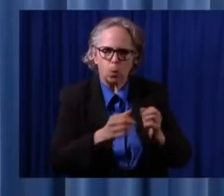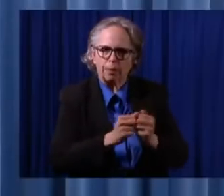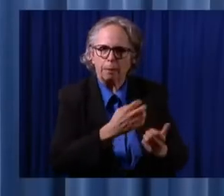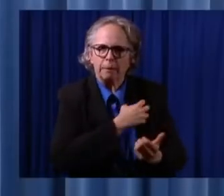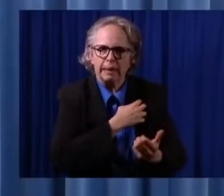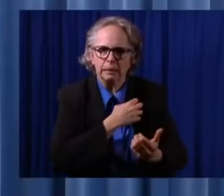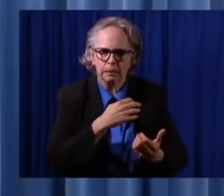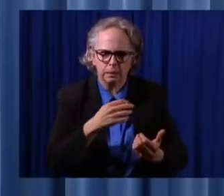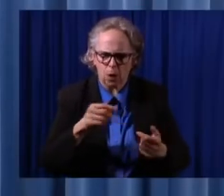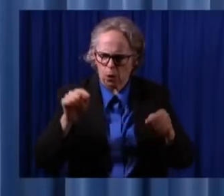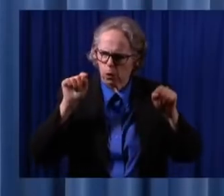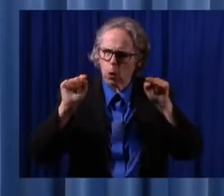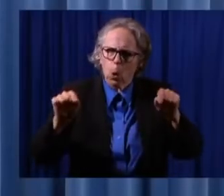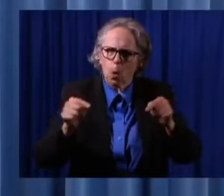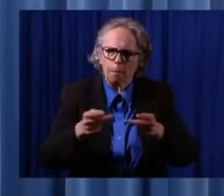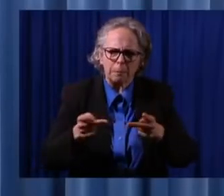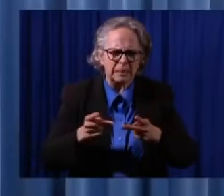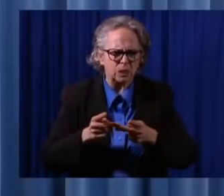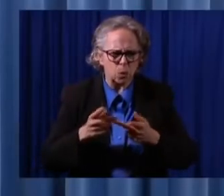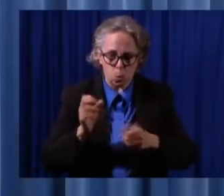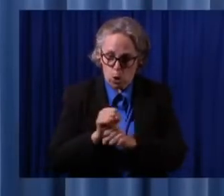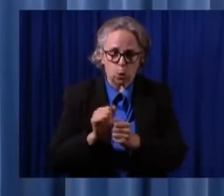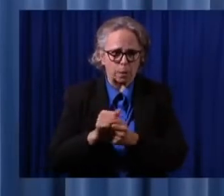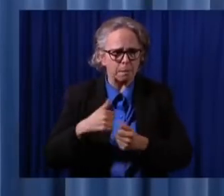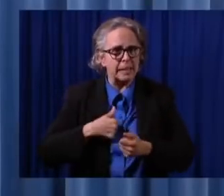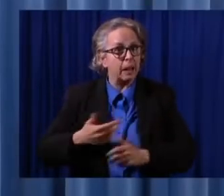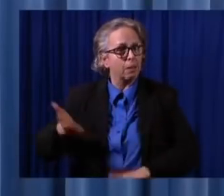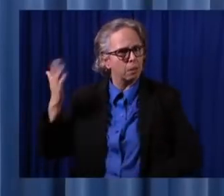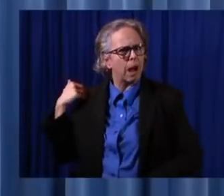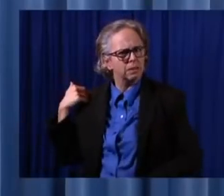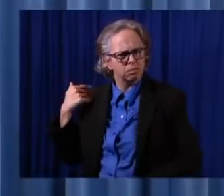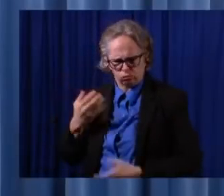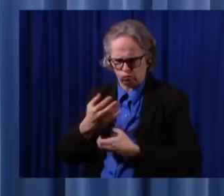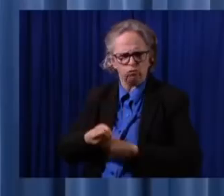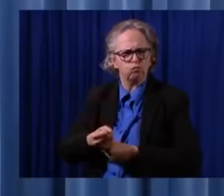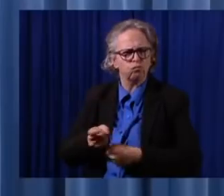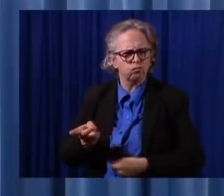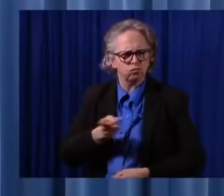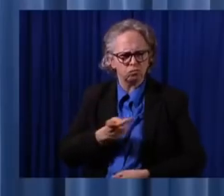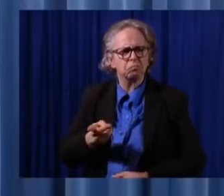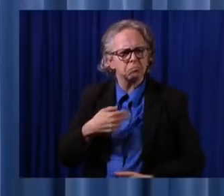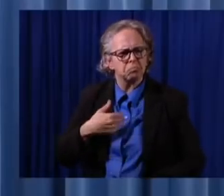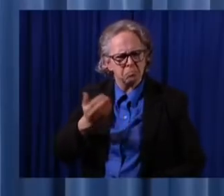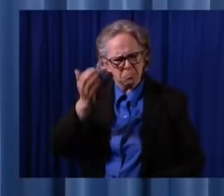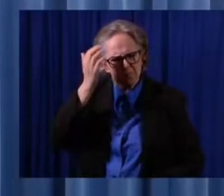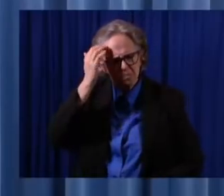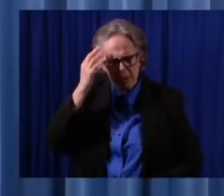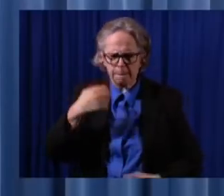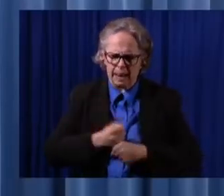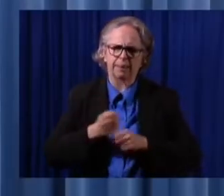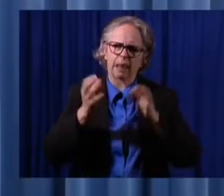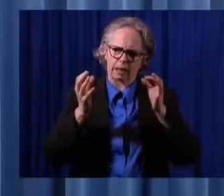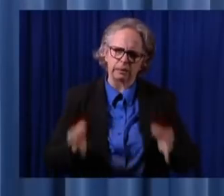with in the past. And so we make those choices. And that's what we did. And that's my